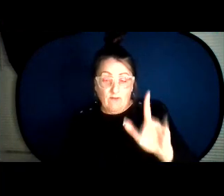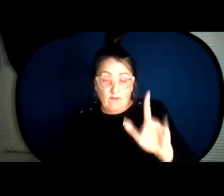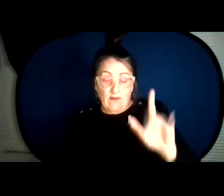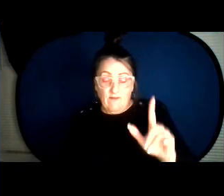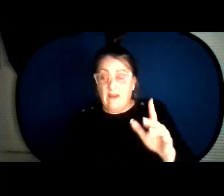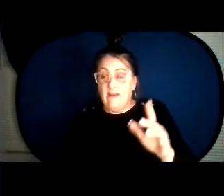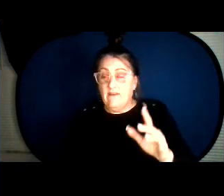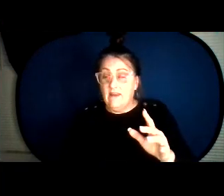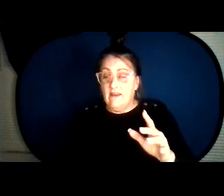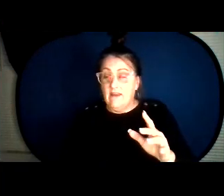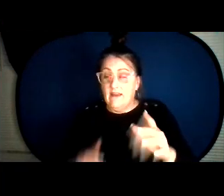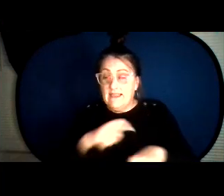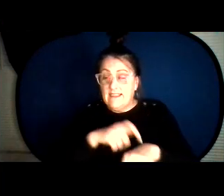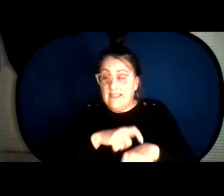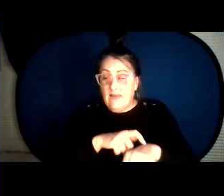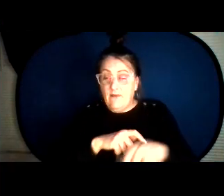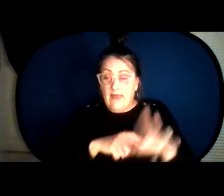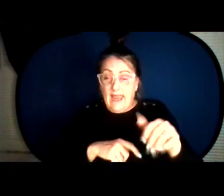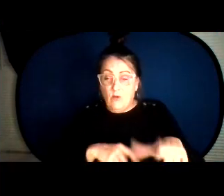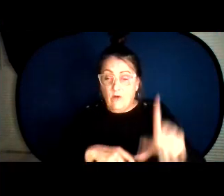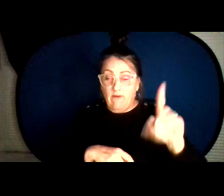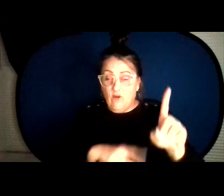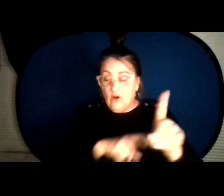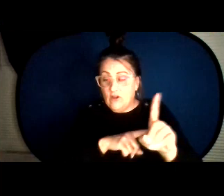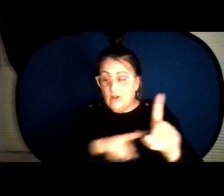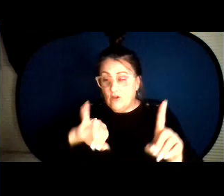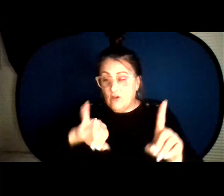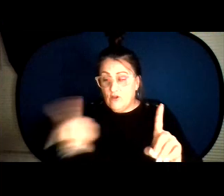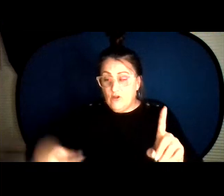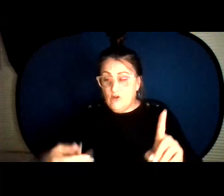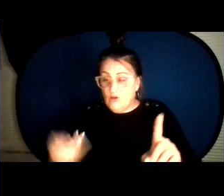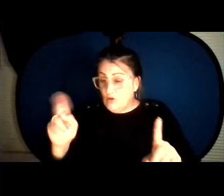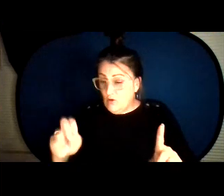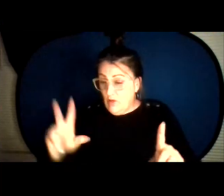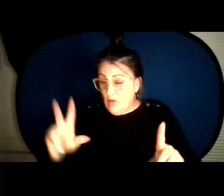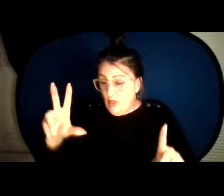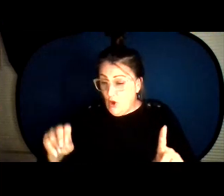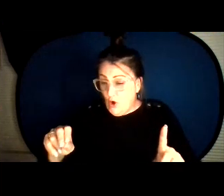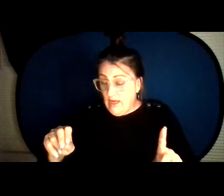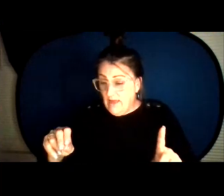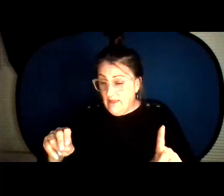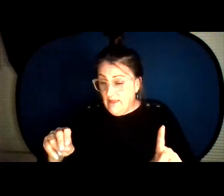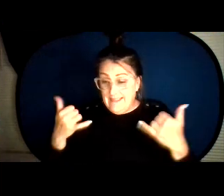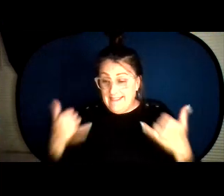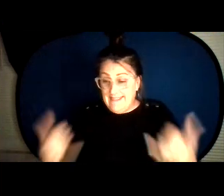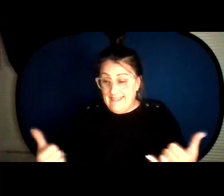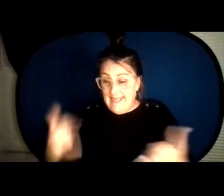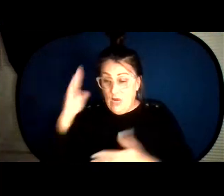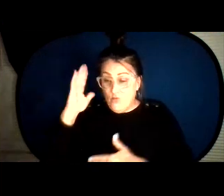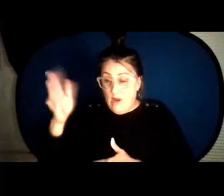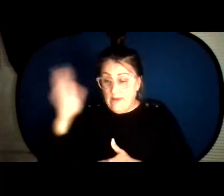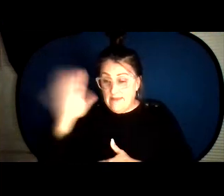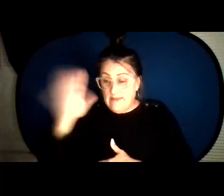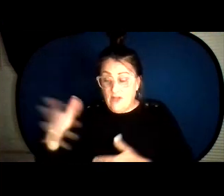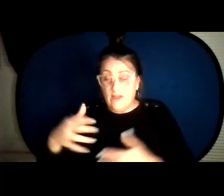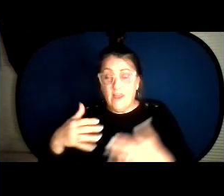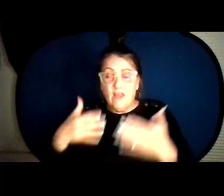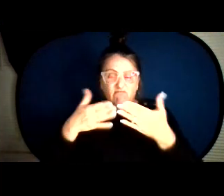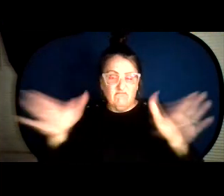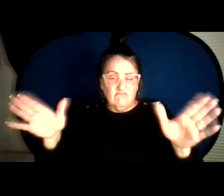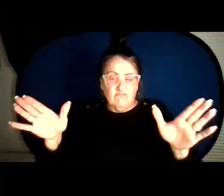period between April 1st and June 30th. Today's presentation will include an overview of the current